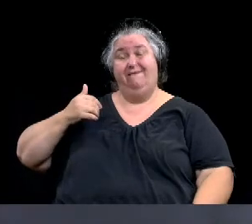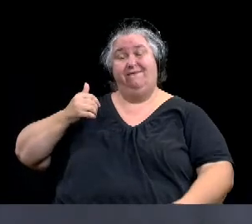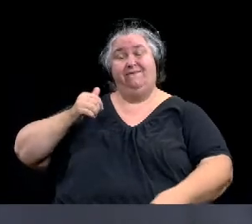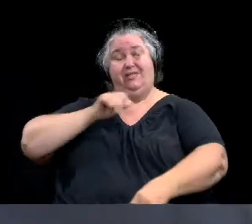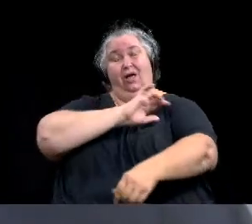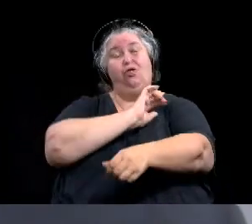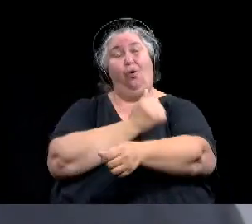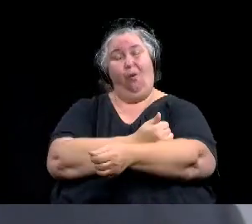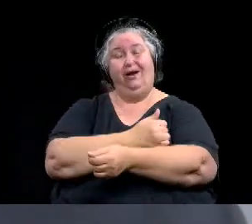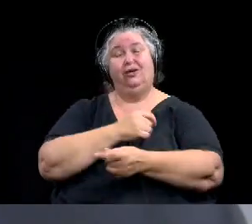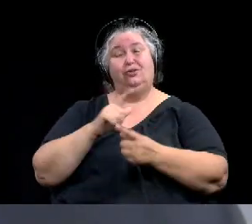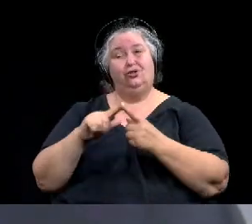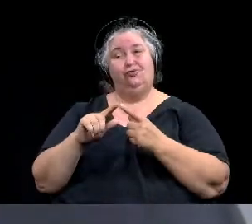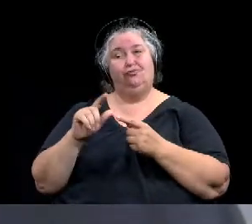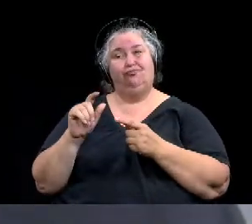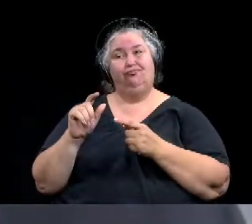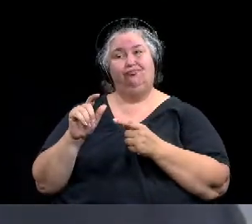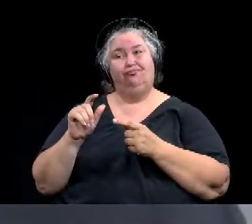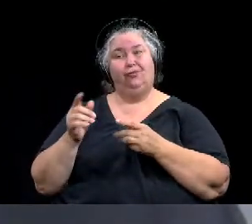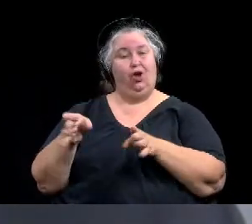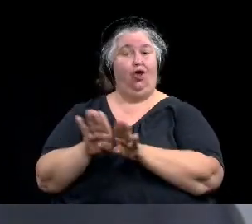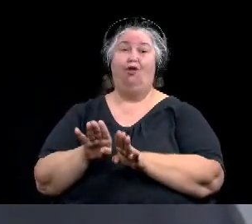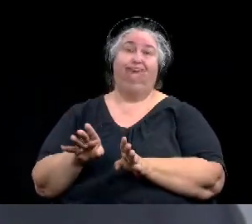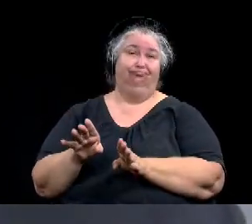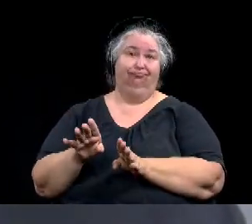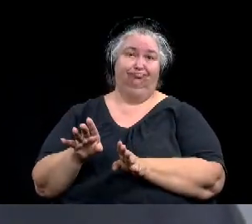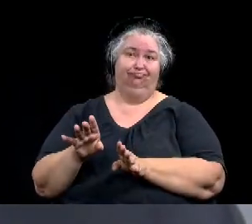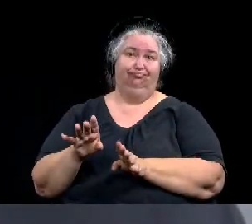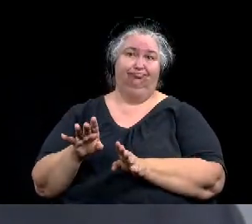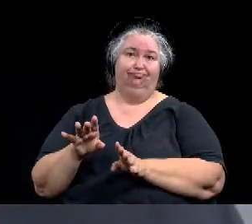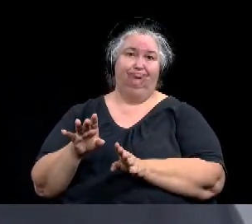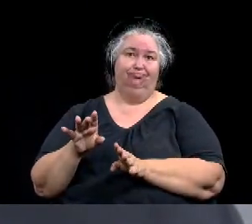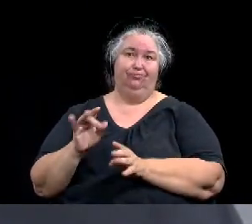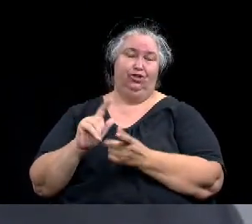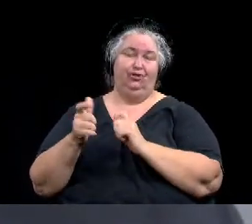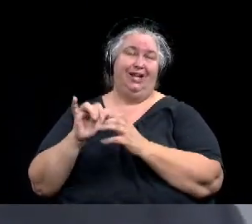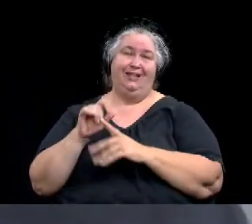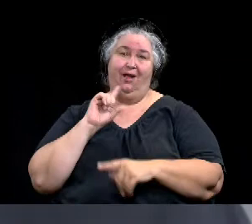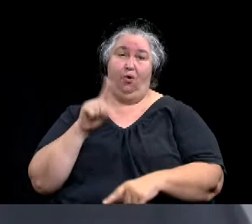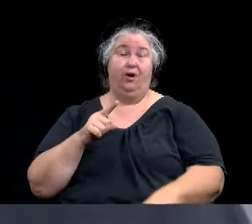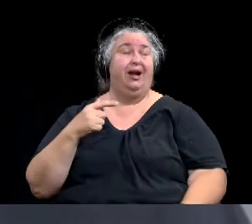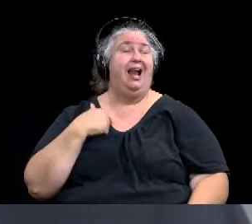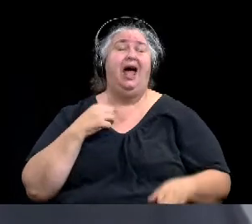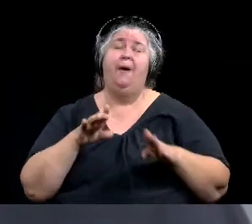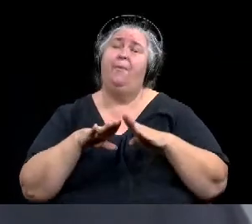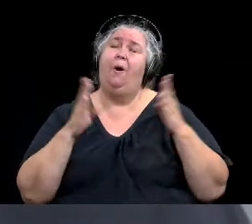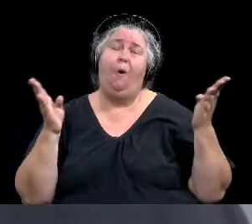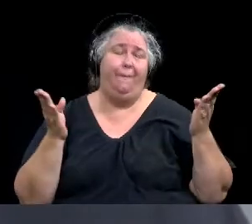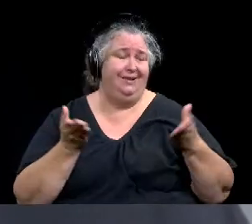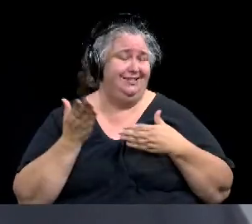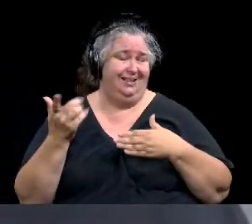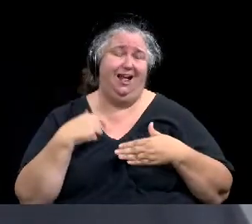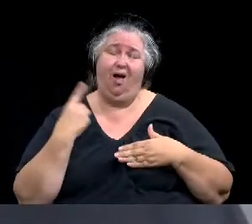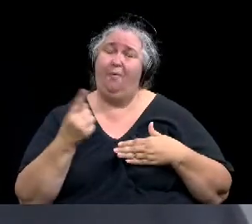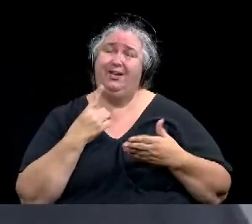So, I'm always open for suggestions, and I'll always talk to anybody about that and how it's going, and want